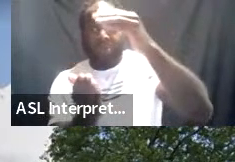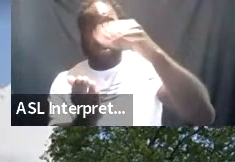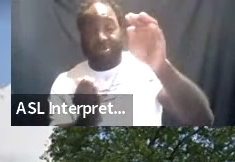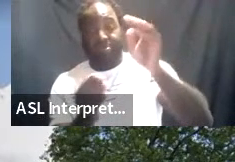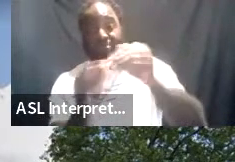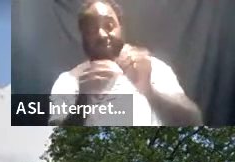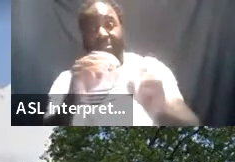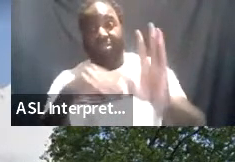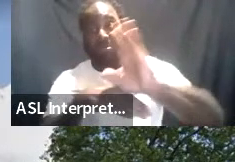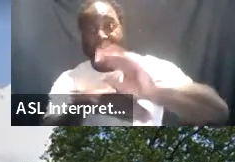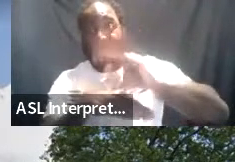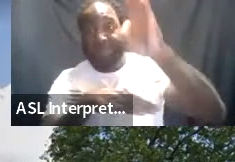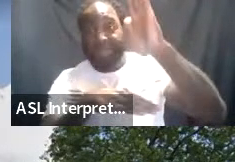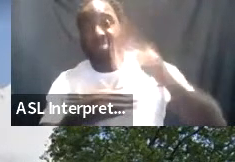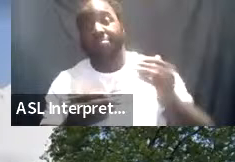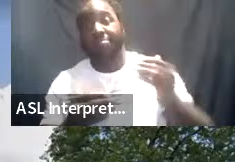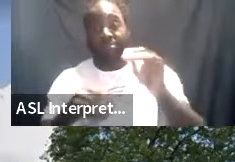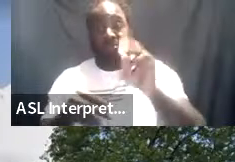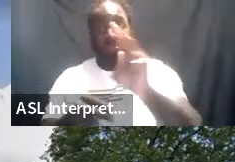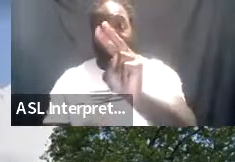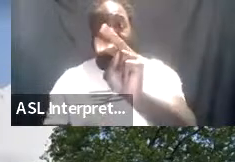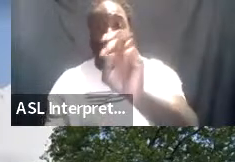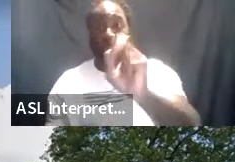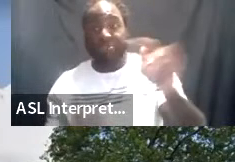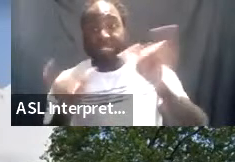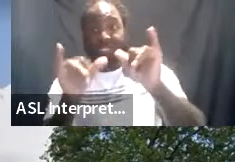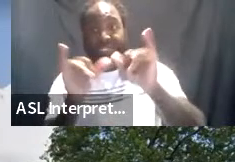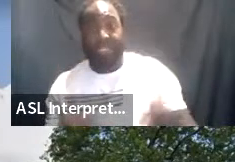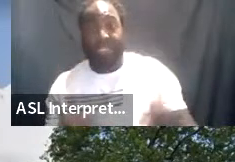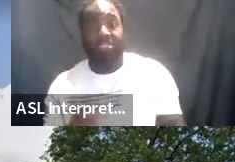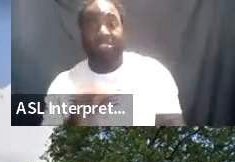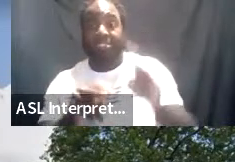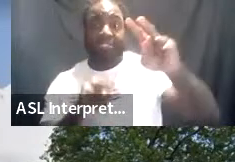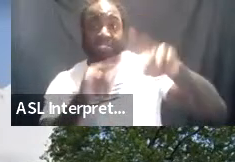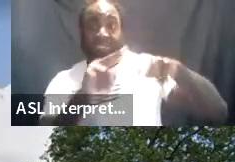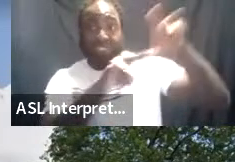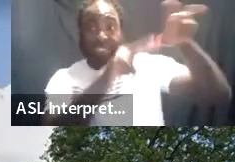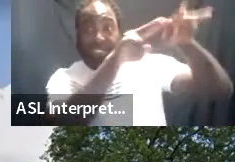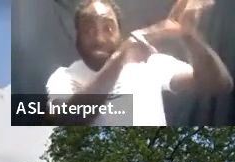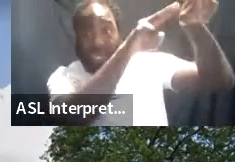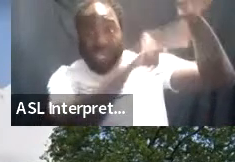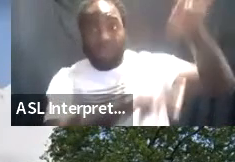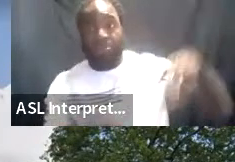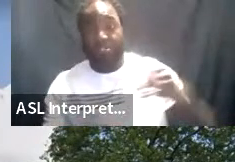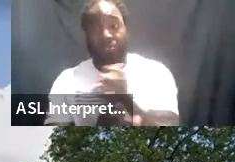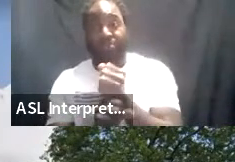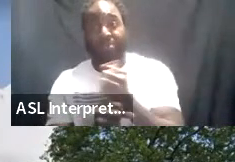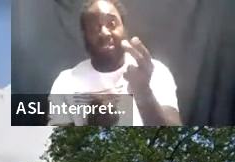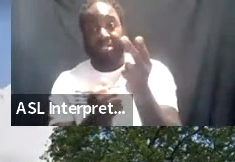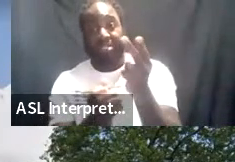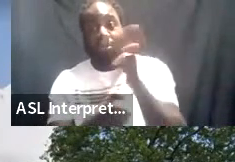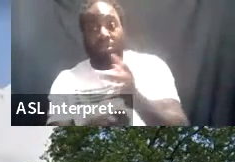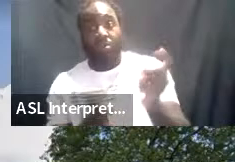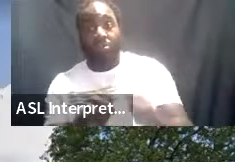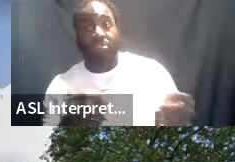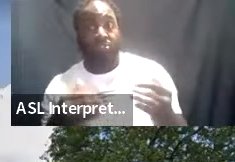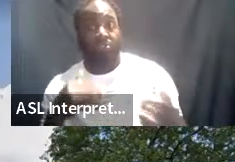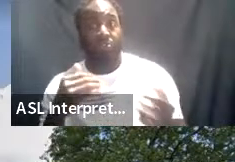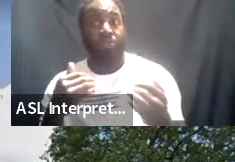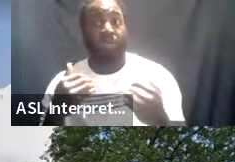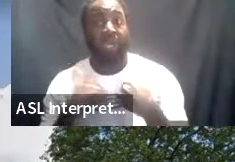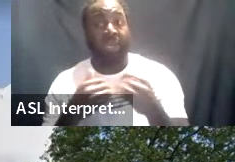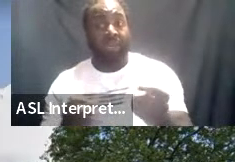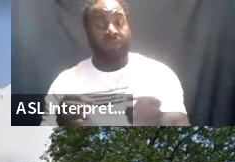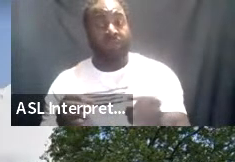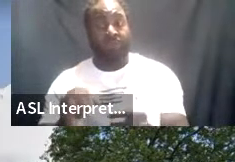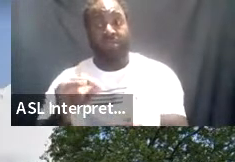The inability to add an exterior staircase would also make it impossible to have a separate means of ingress and egress to that